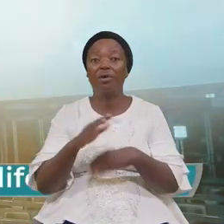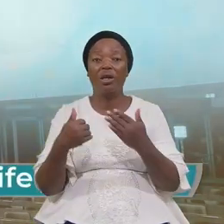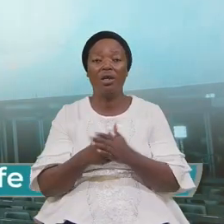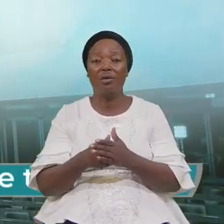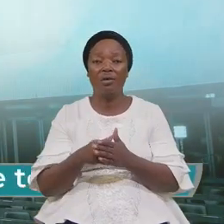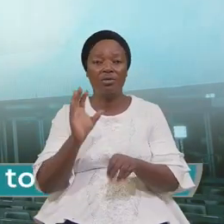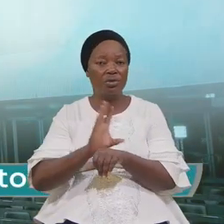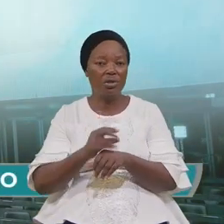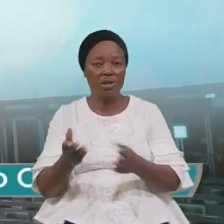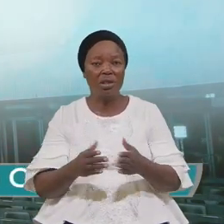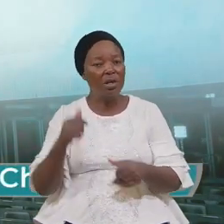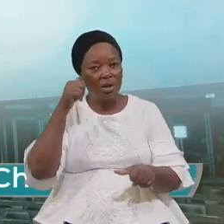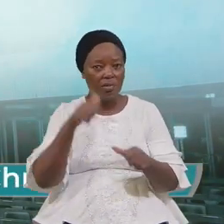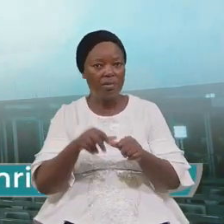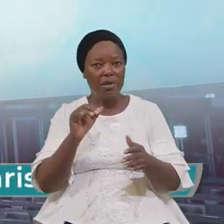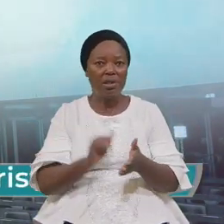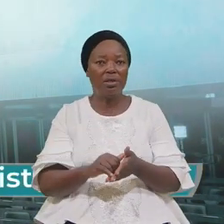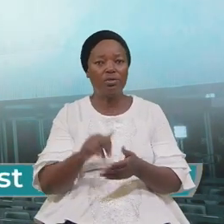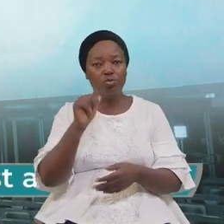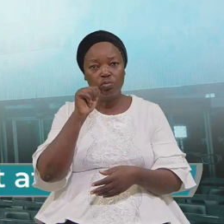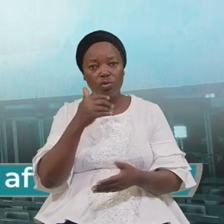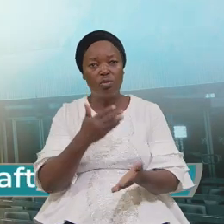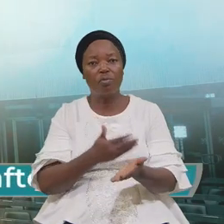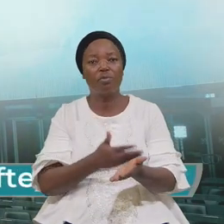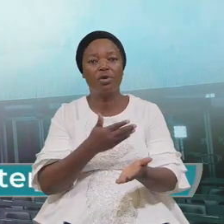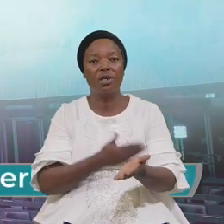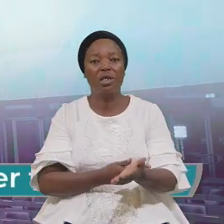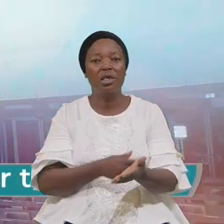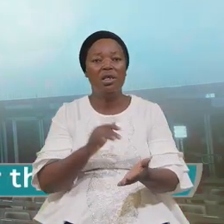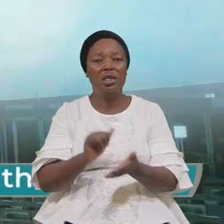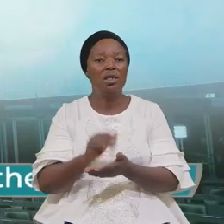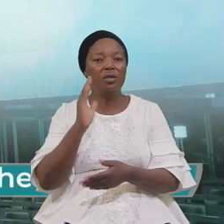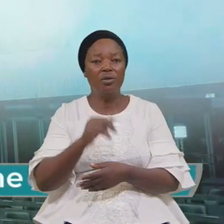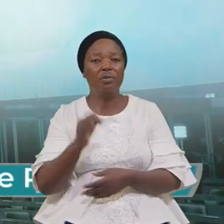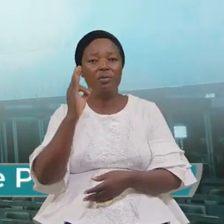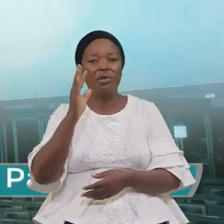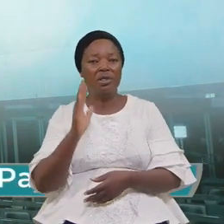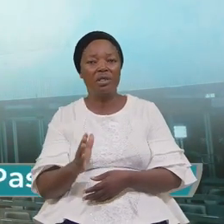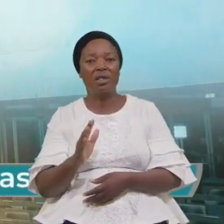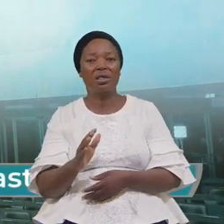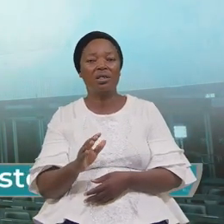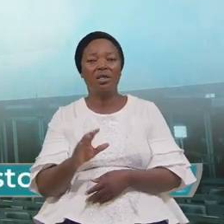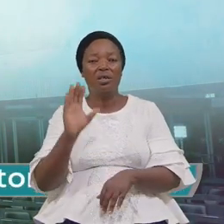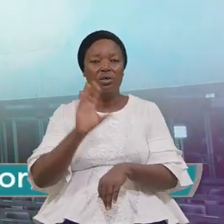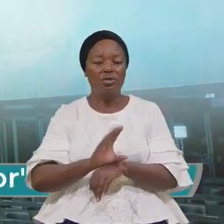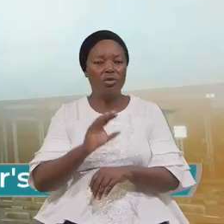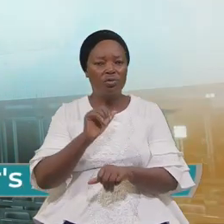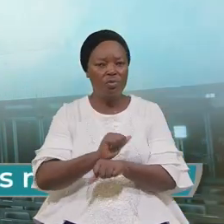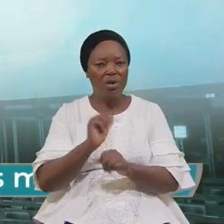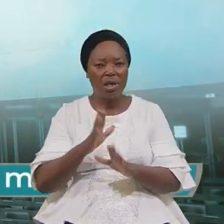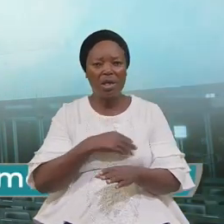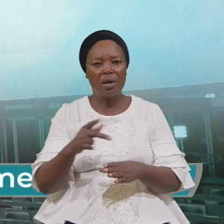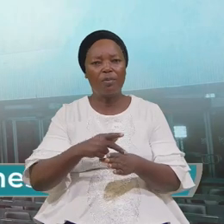Remember, tomorrow morning, it will be ministers, church workers, and professional